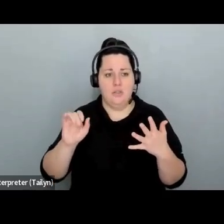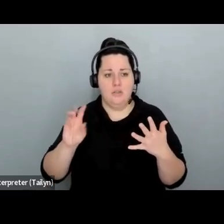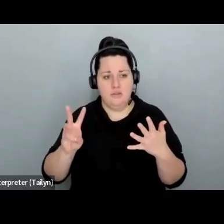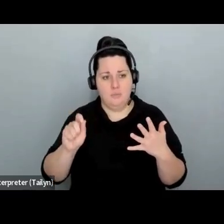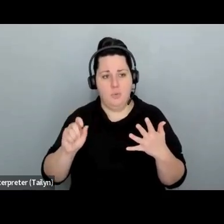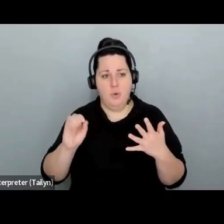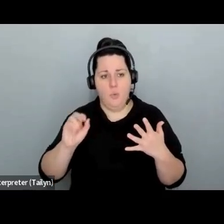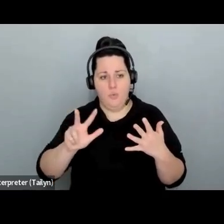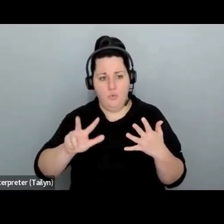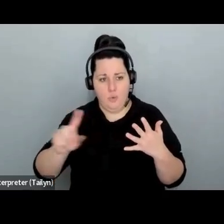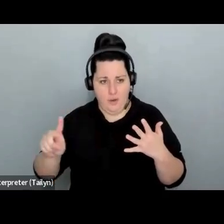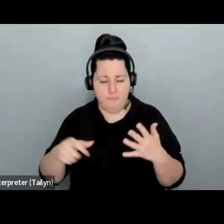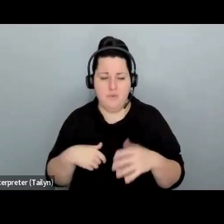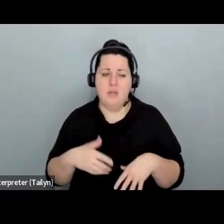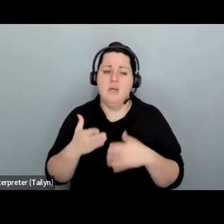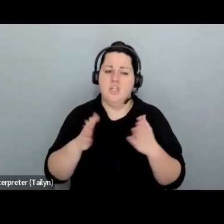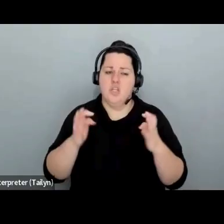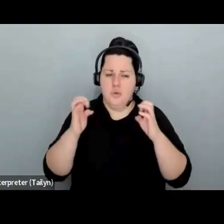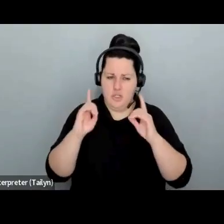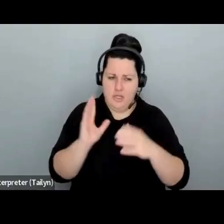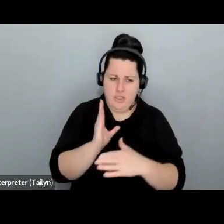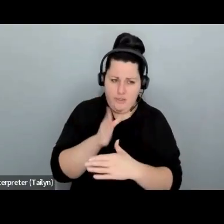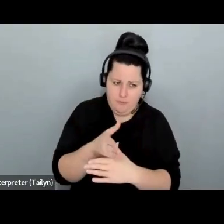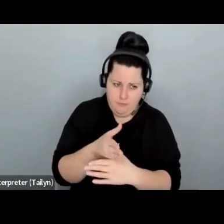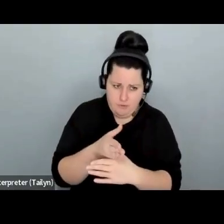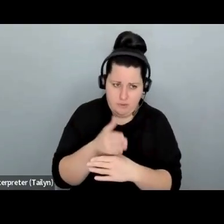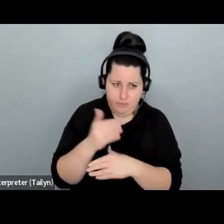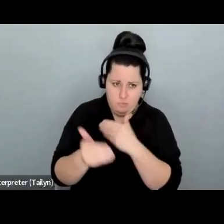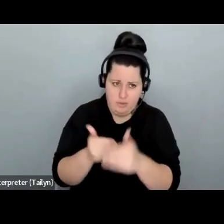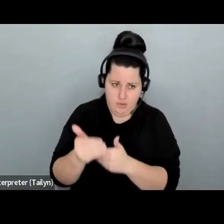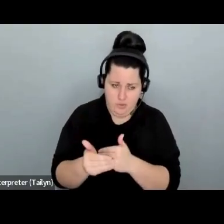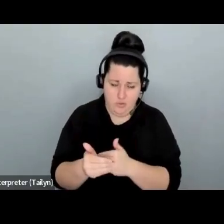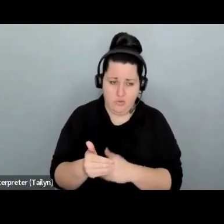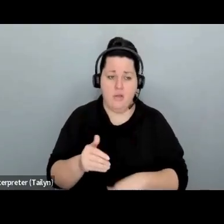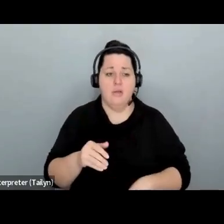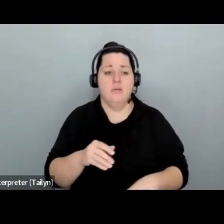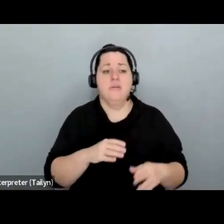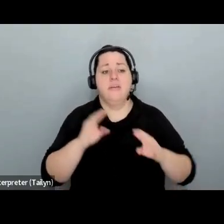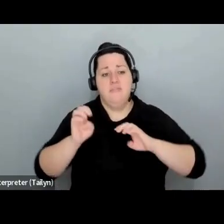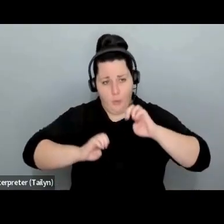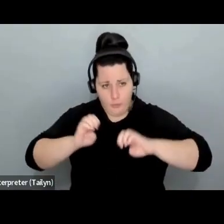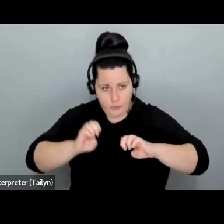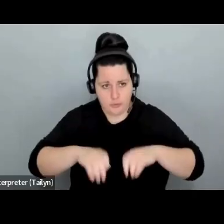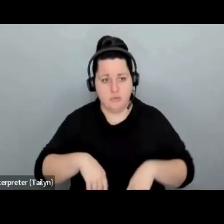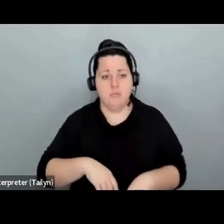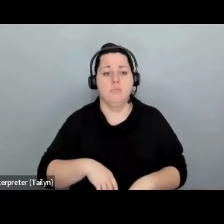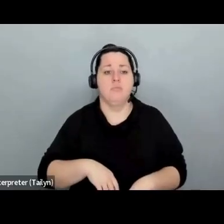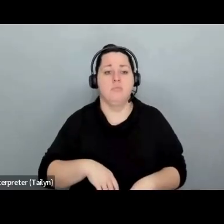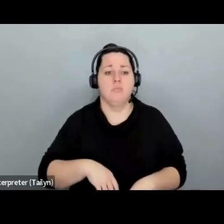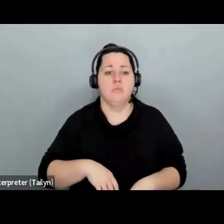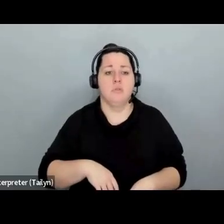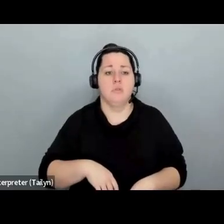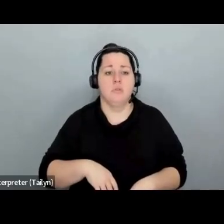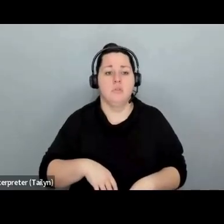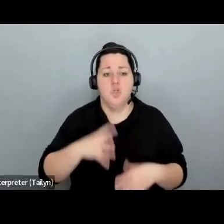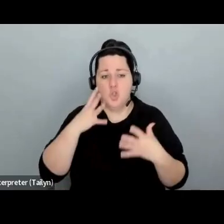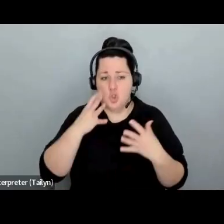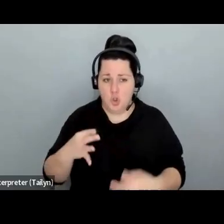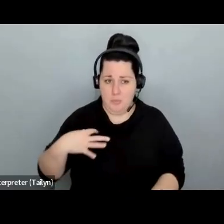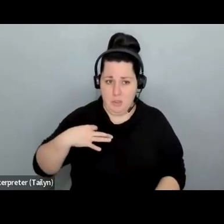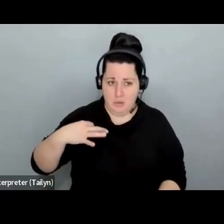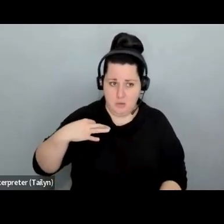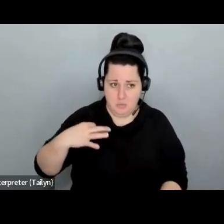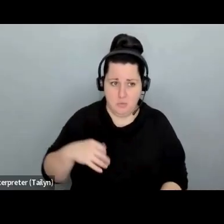6A-0331, General Education Intervention Procedures, Evaluation, Determination